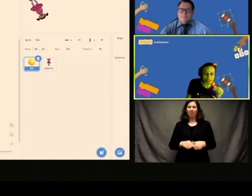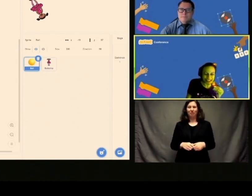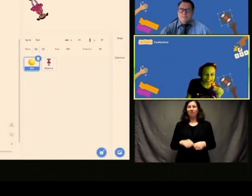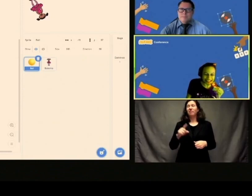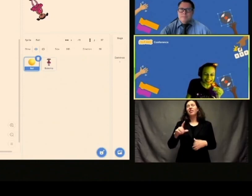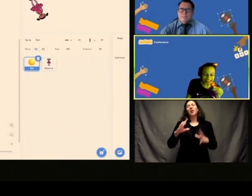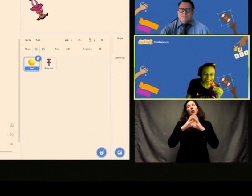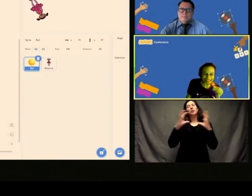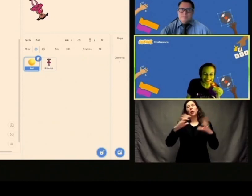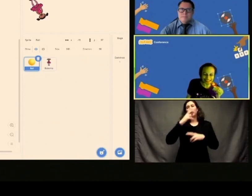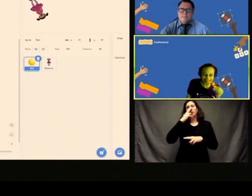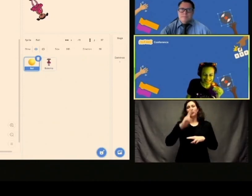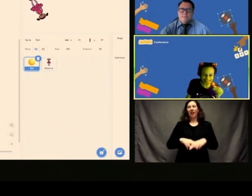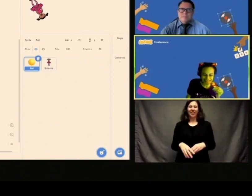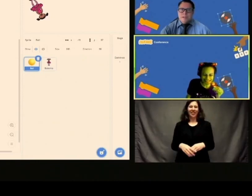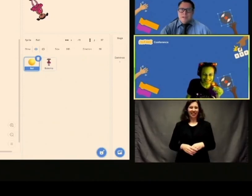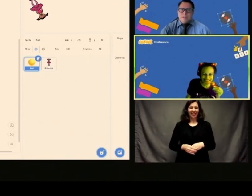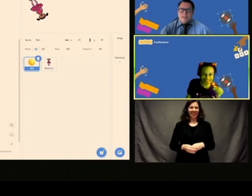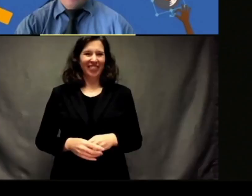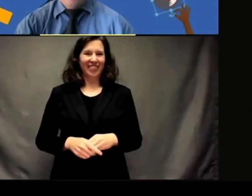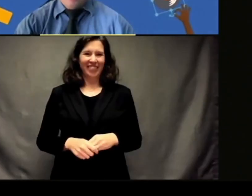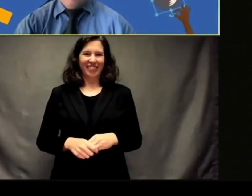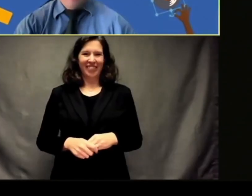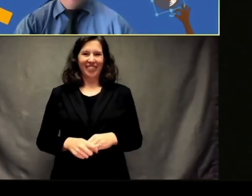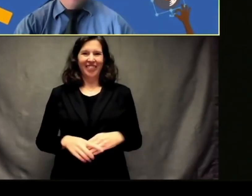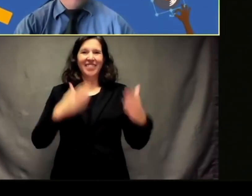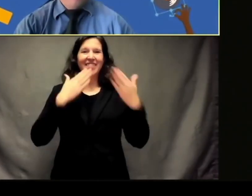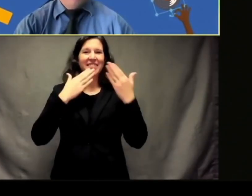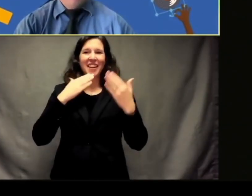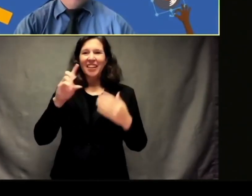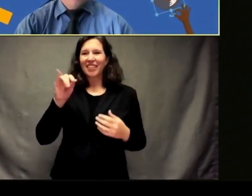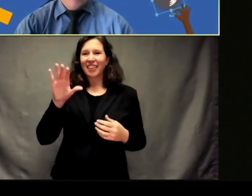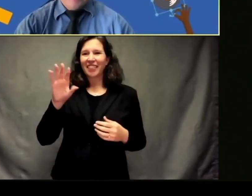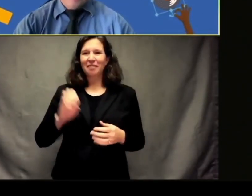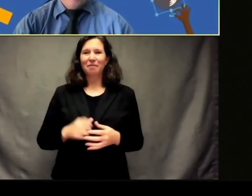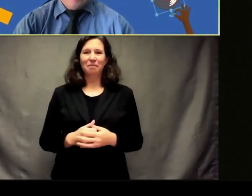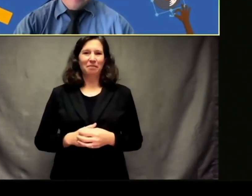much fun. Thank you, Debbie.